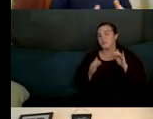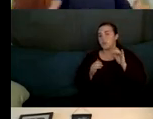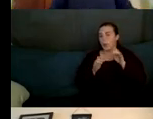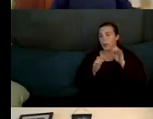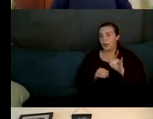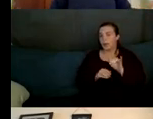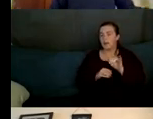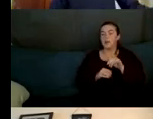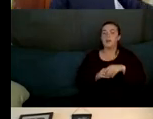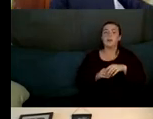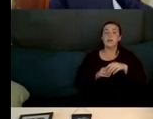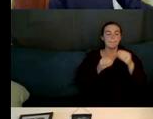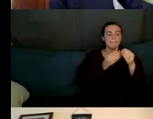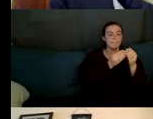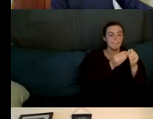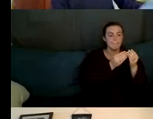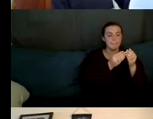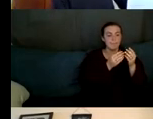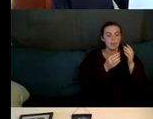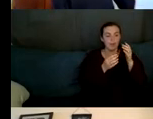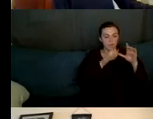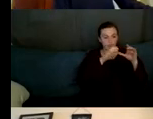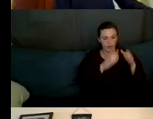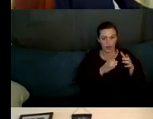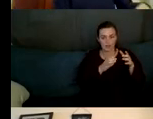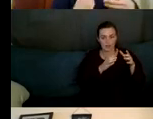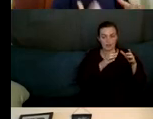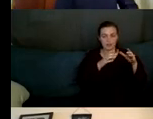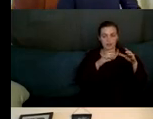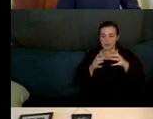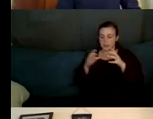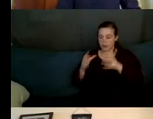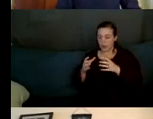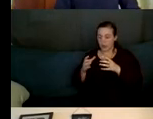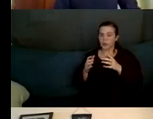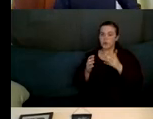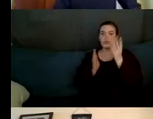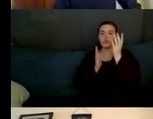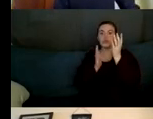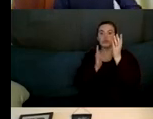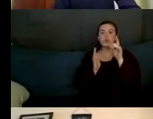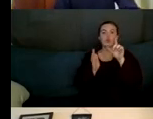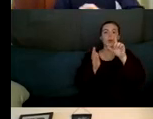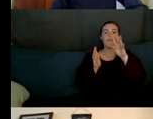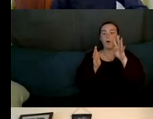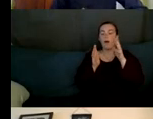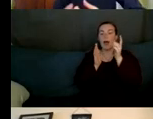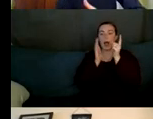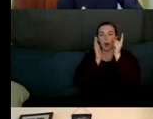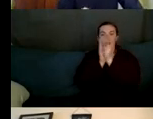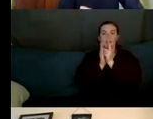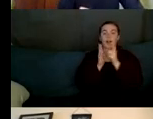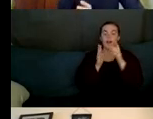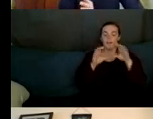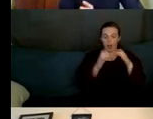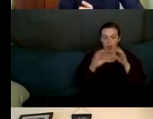we spread them out over, I think we had 28 hours worth of class time. And what that did was it meant